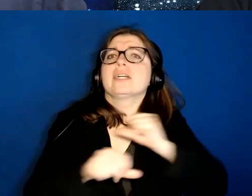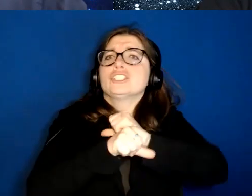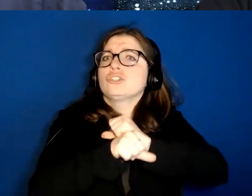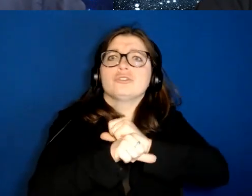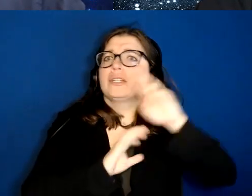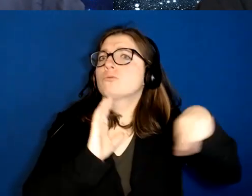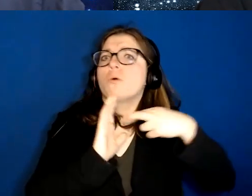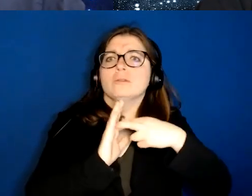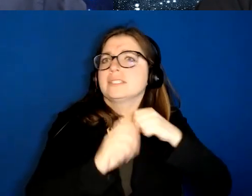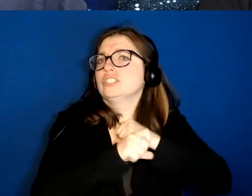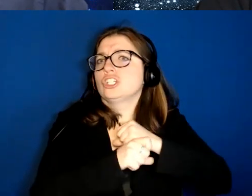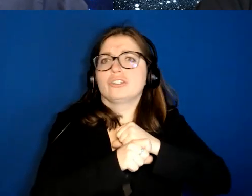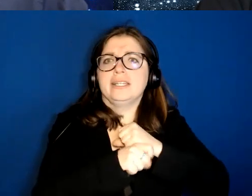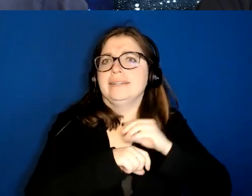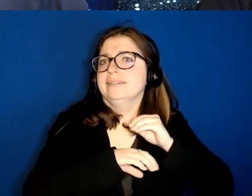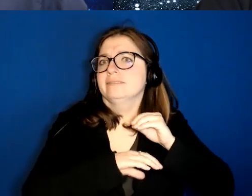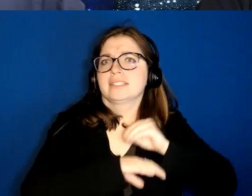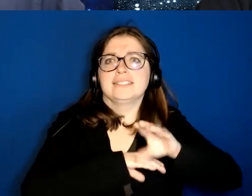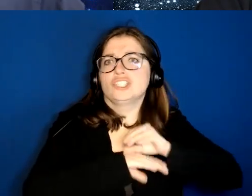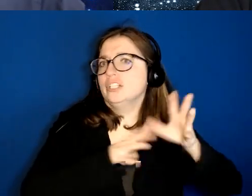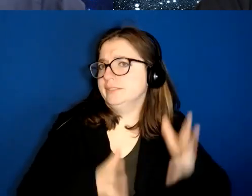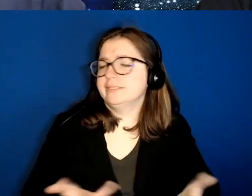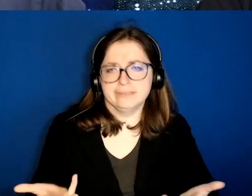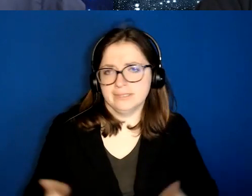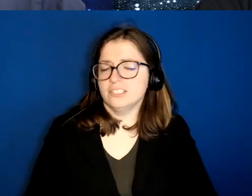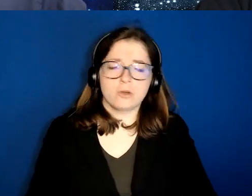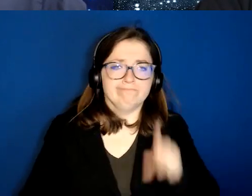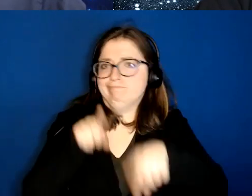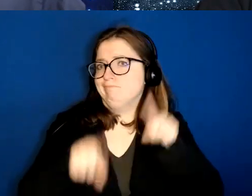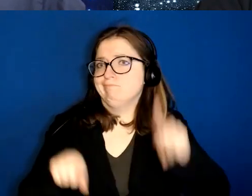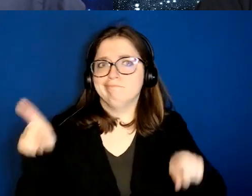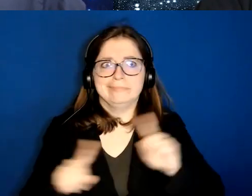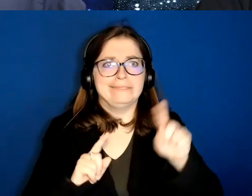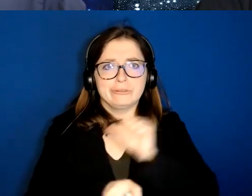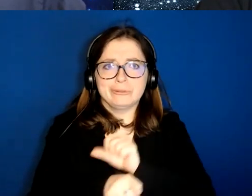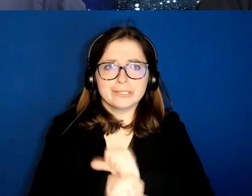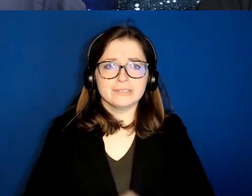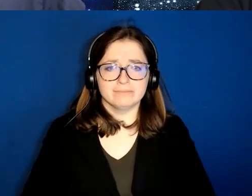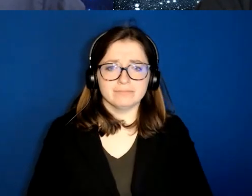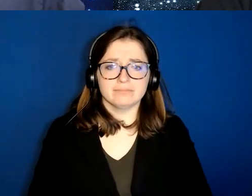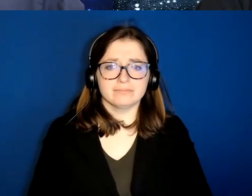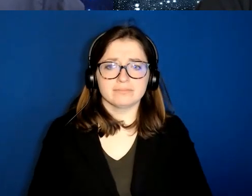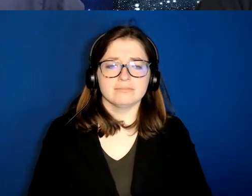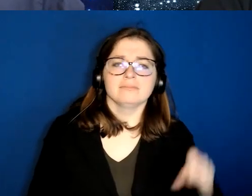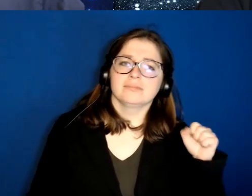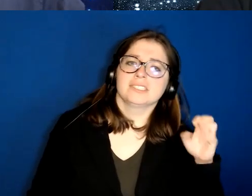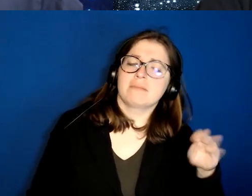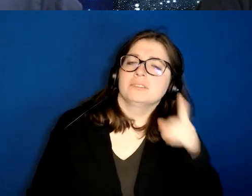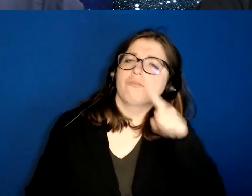as security consultants. So it varies. Yeah. And so for beginners,